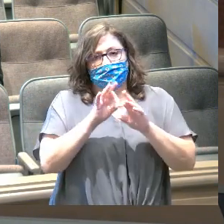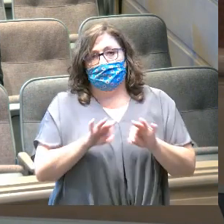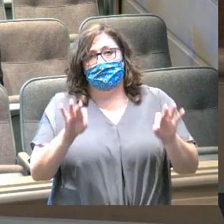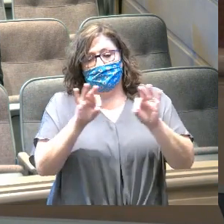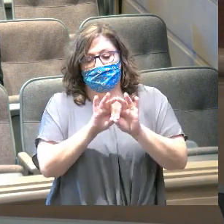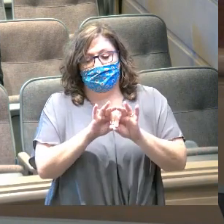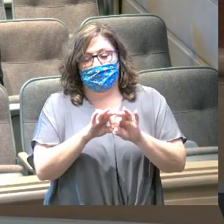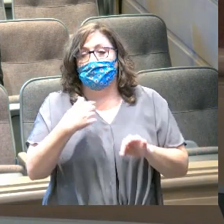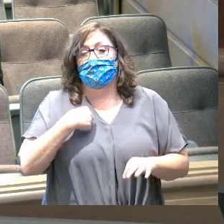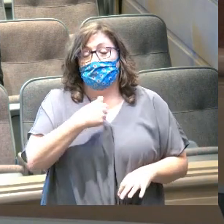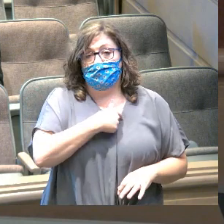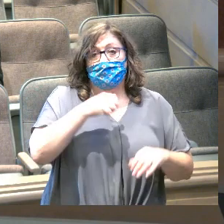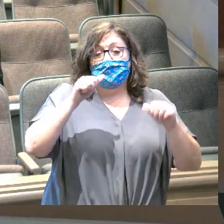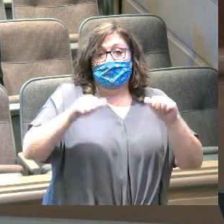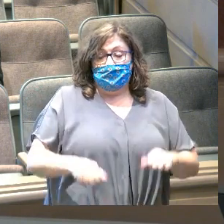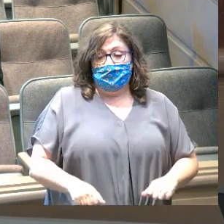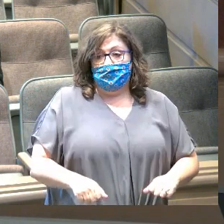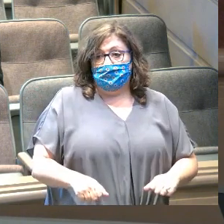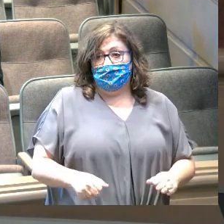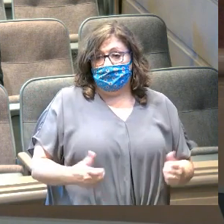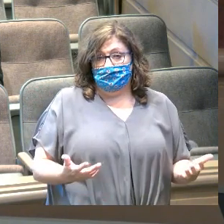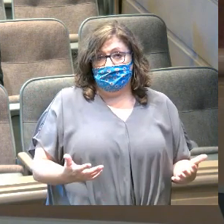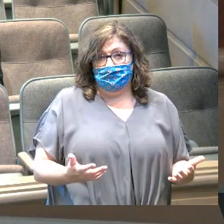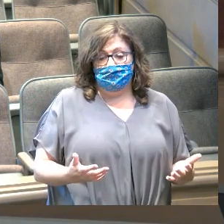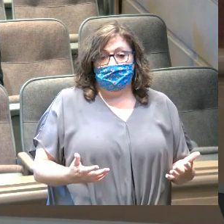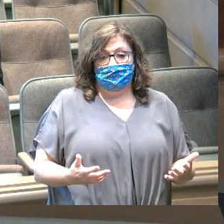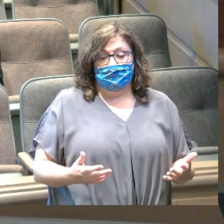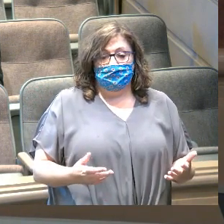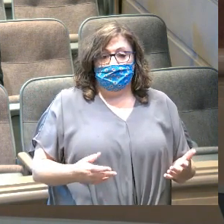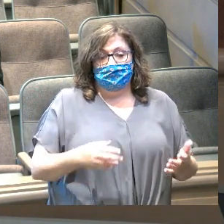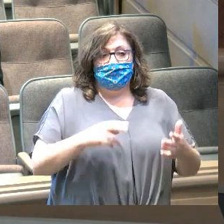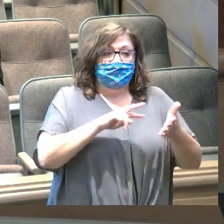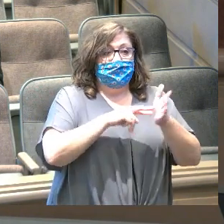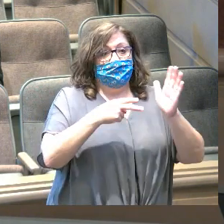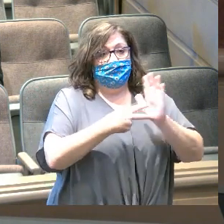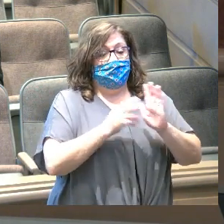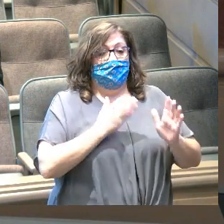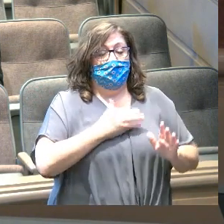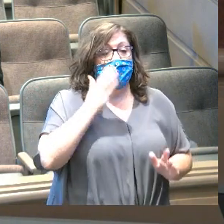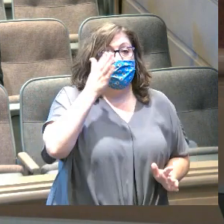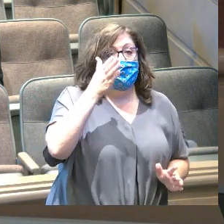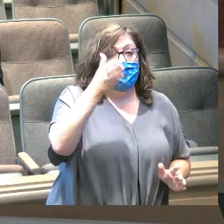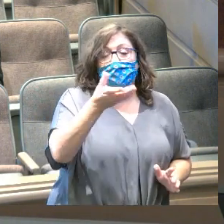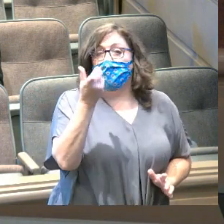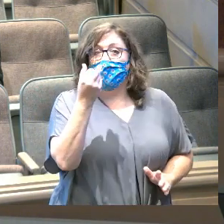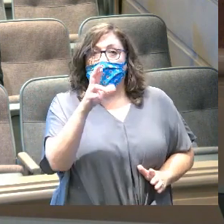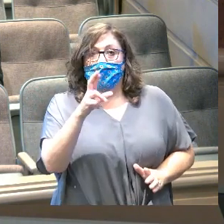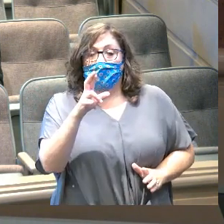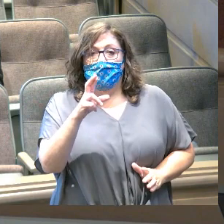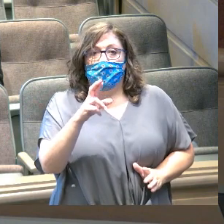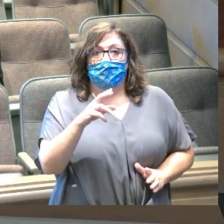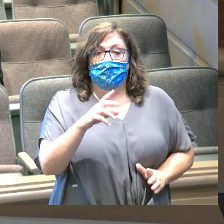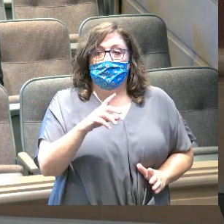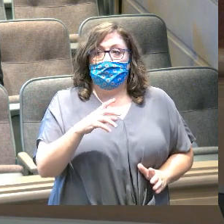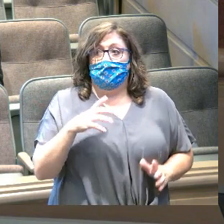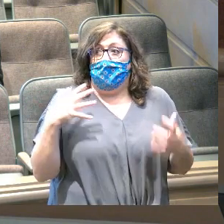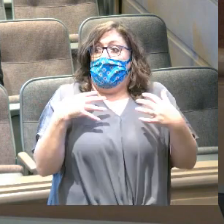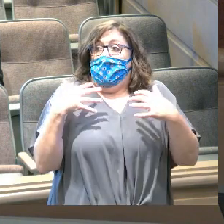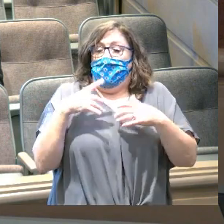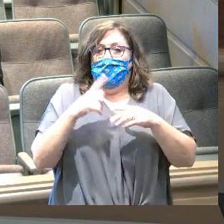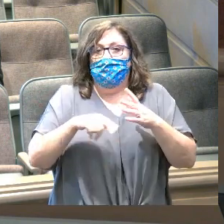can either define our future or we can react to what others dictate for